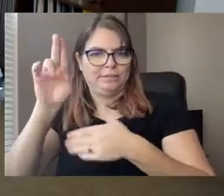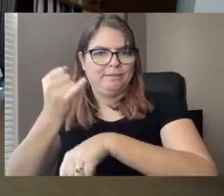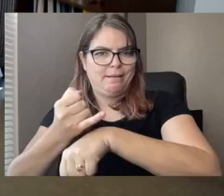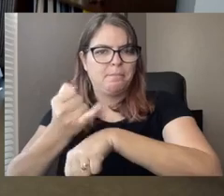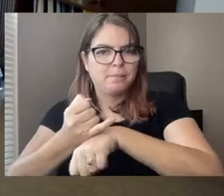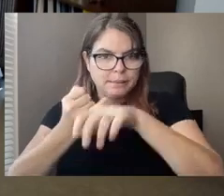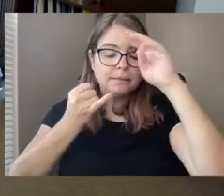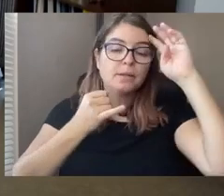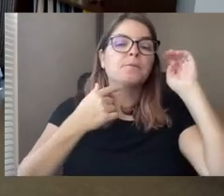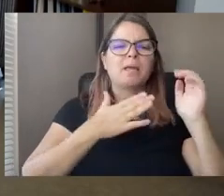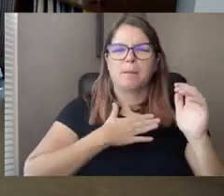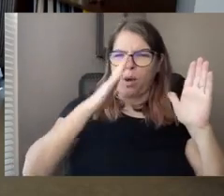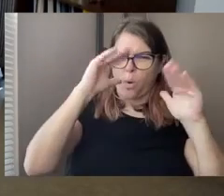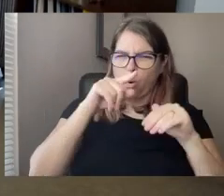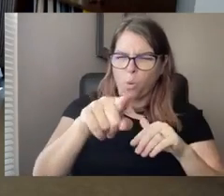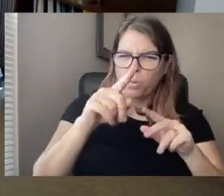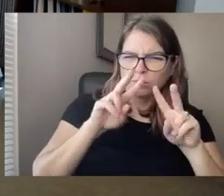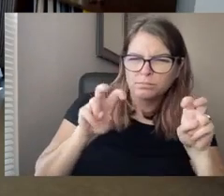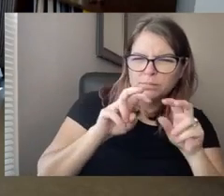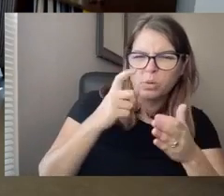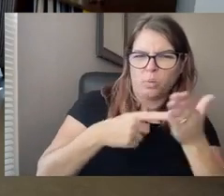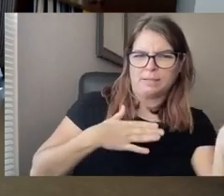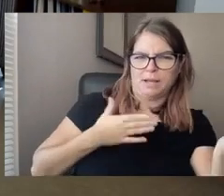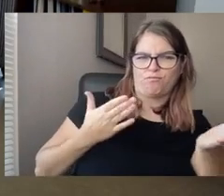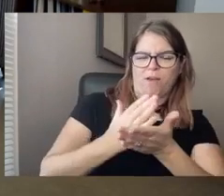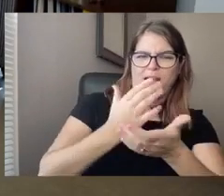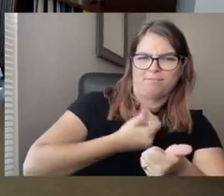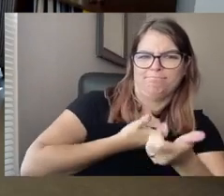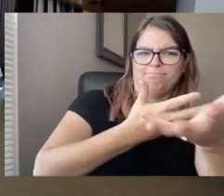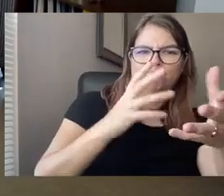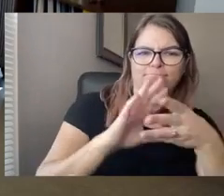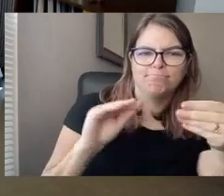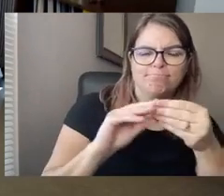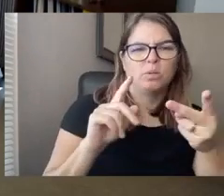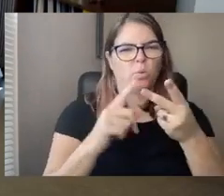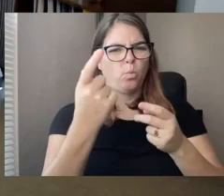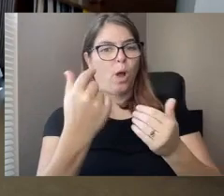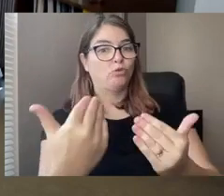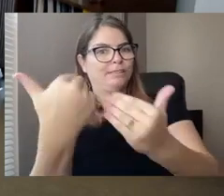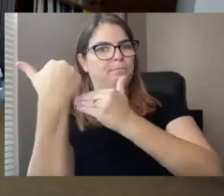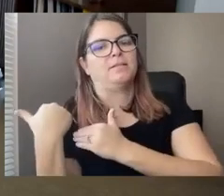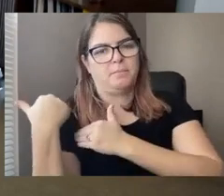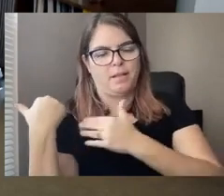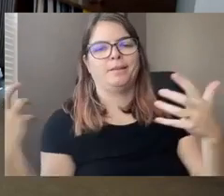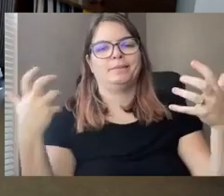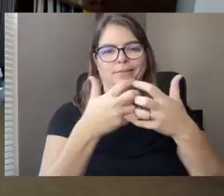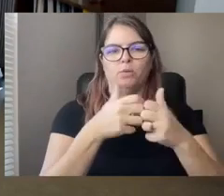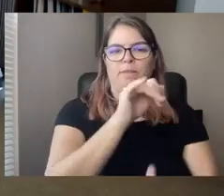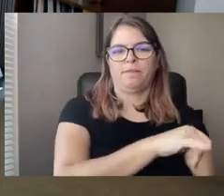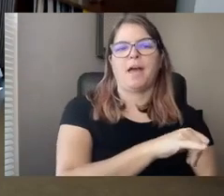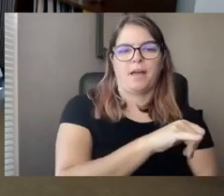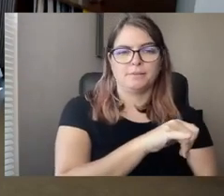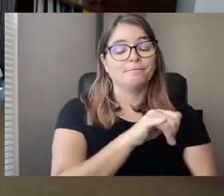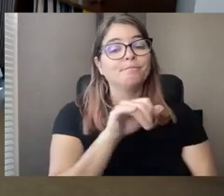better understanding of your right to free speech, as well as the responsibilities that come with it, and how we